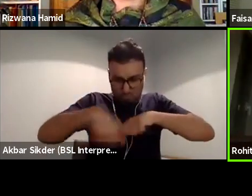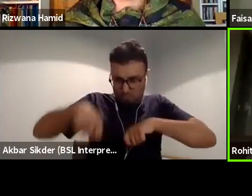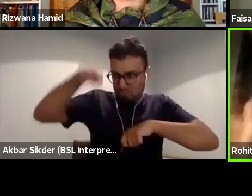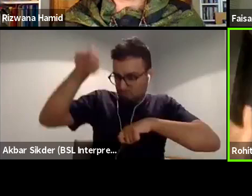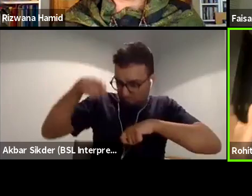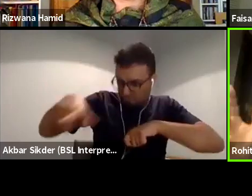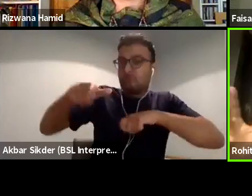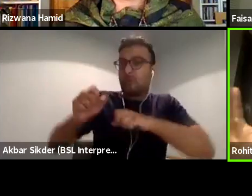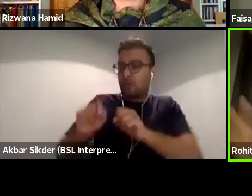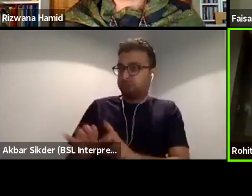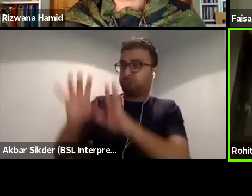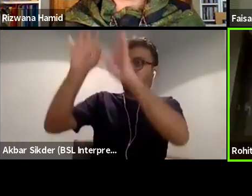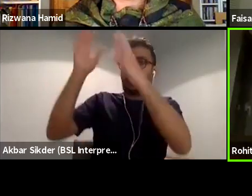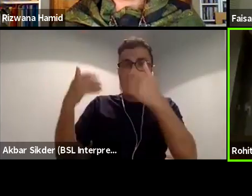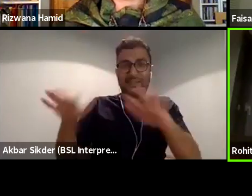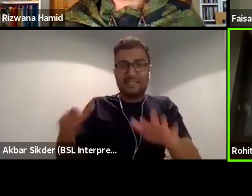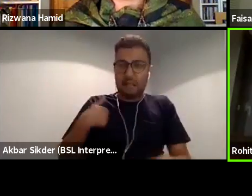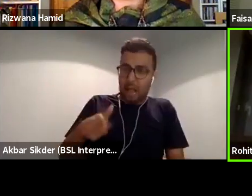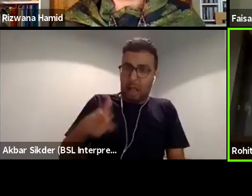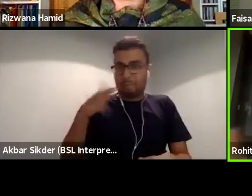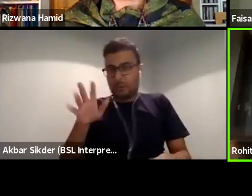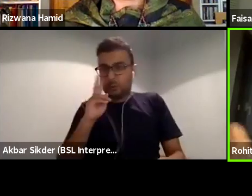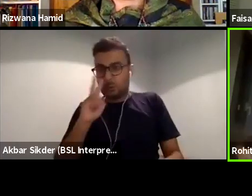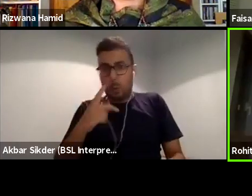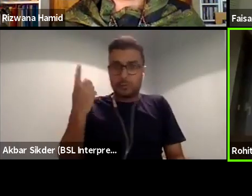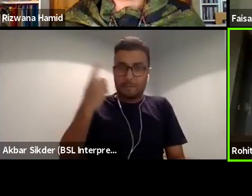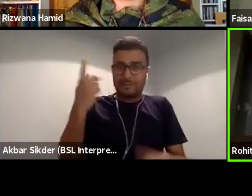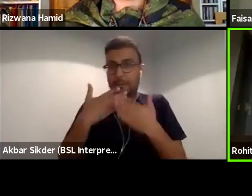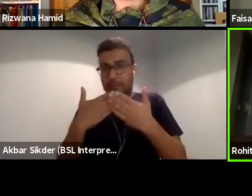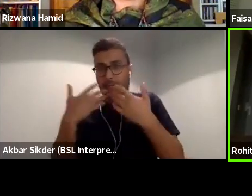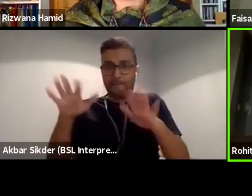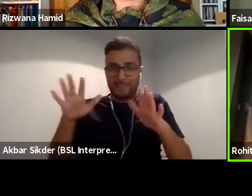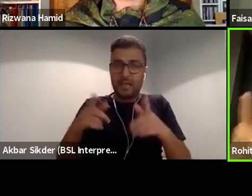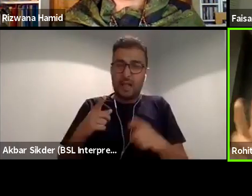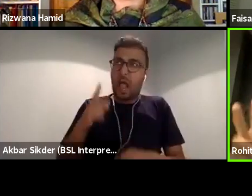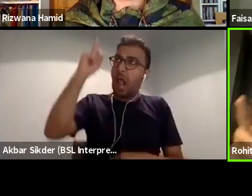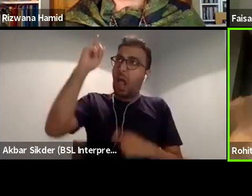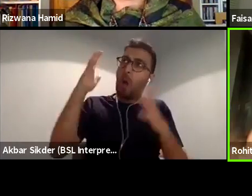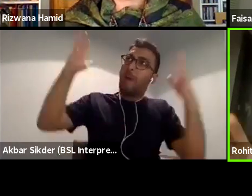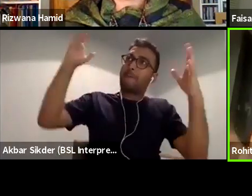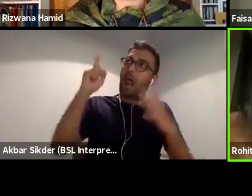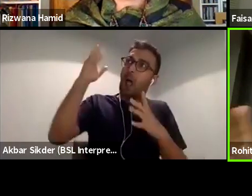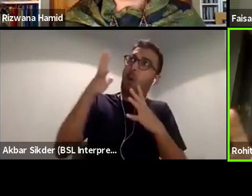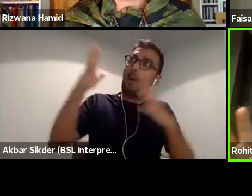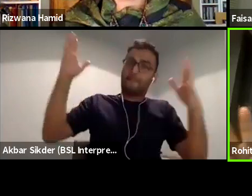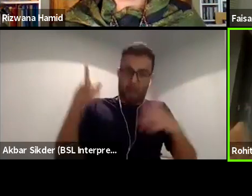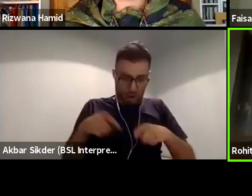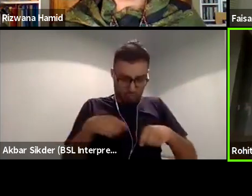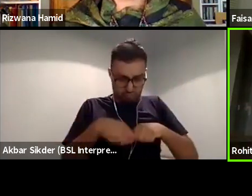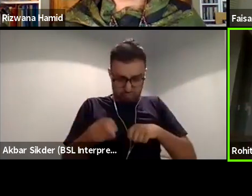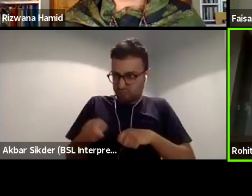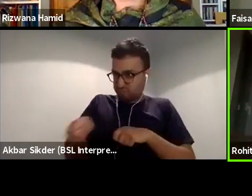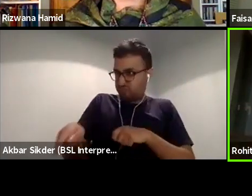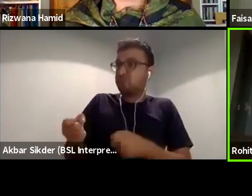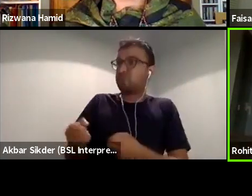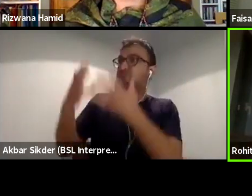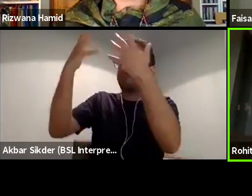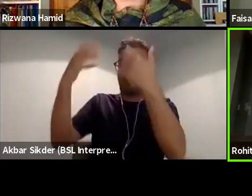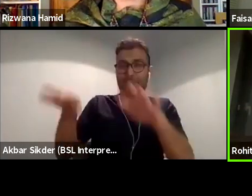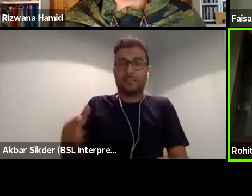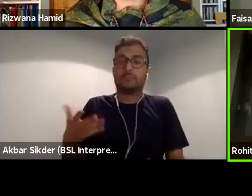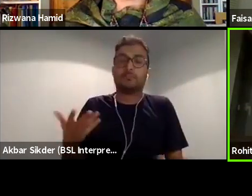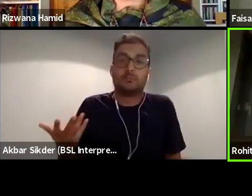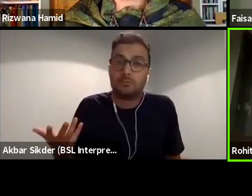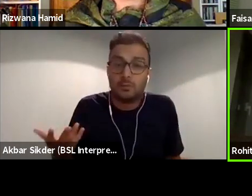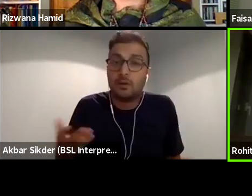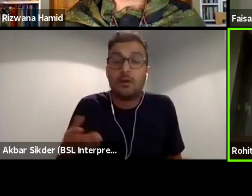and all of these things were before anyone in the sort of what's now called the mainstream media could work out